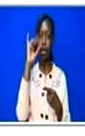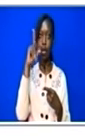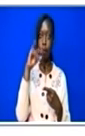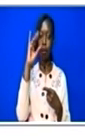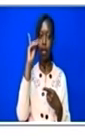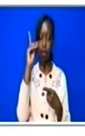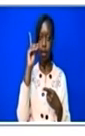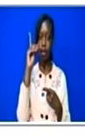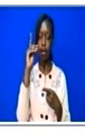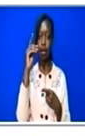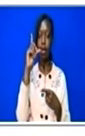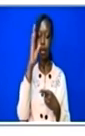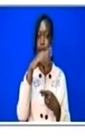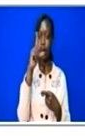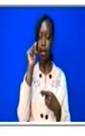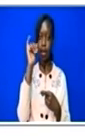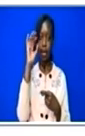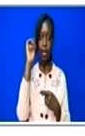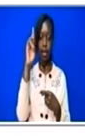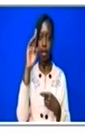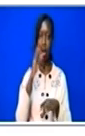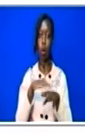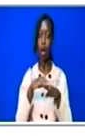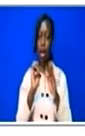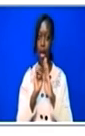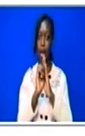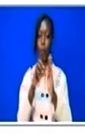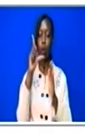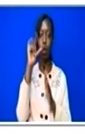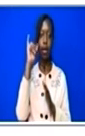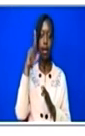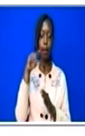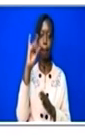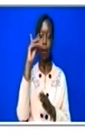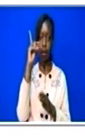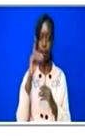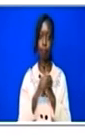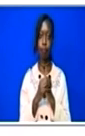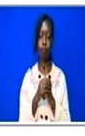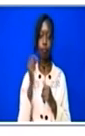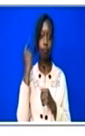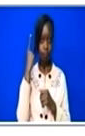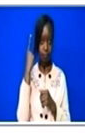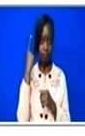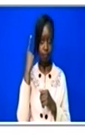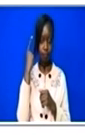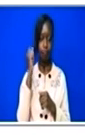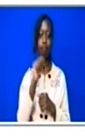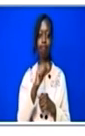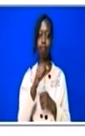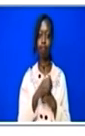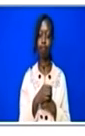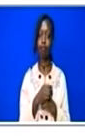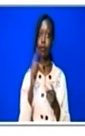this phospholipid is a very good example of a lipid. You get? You get? Yes.